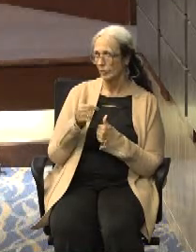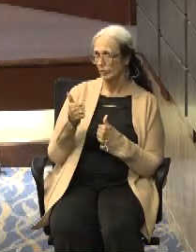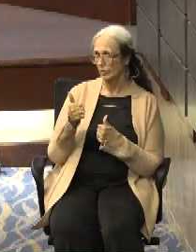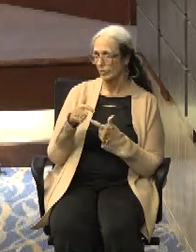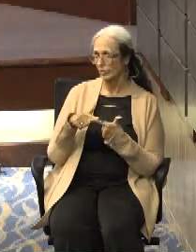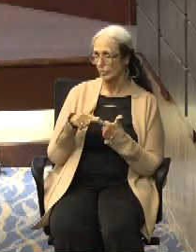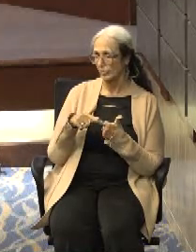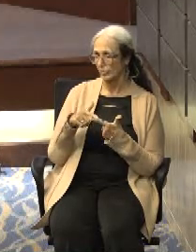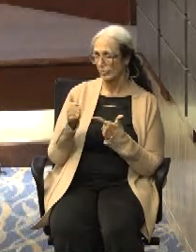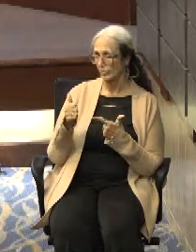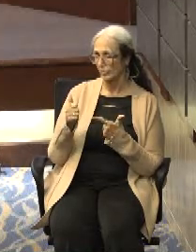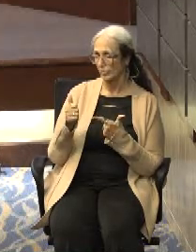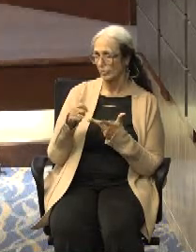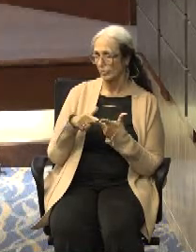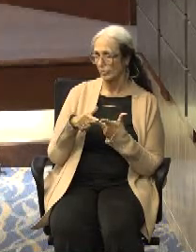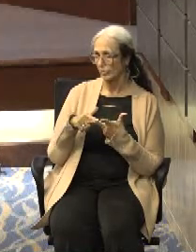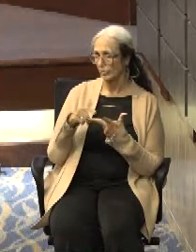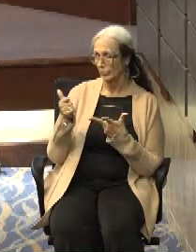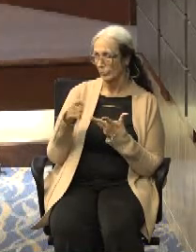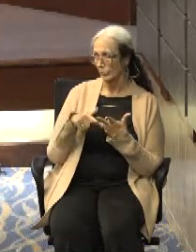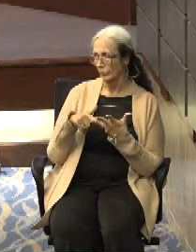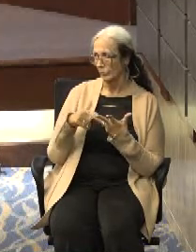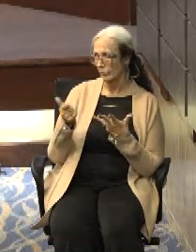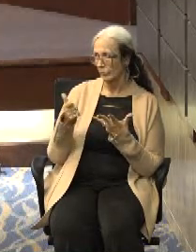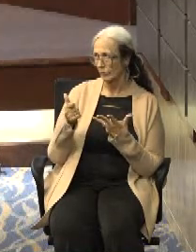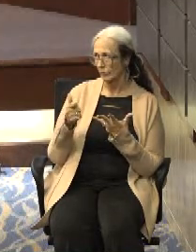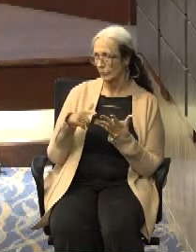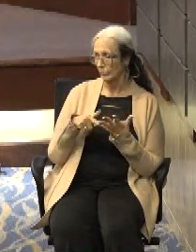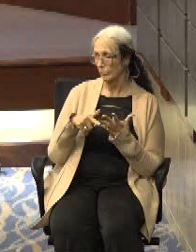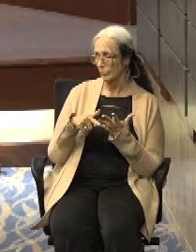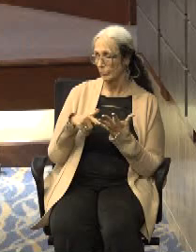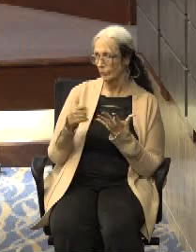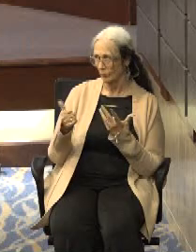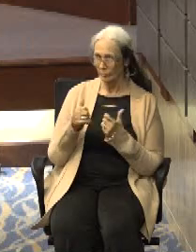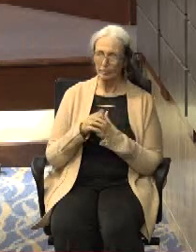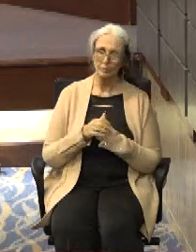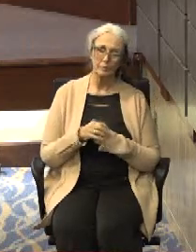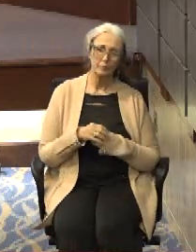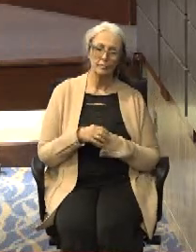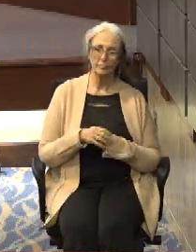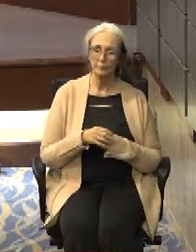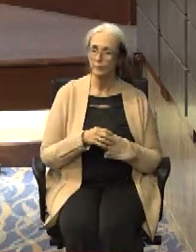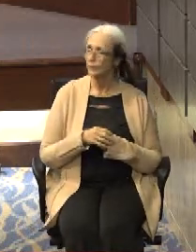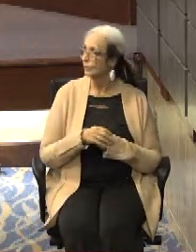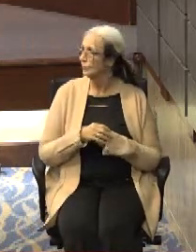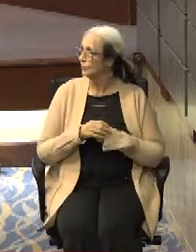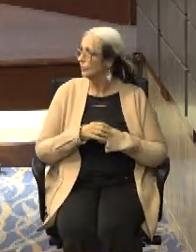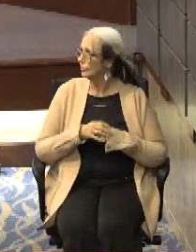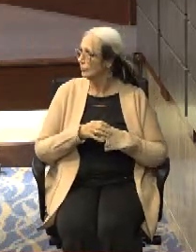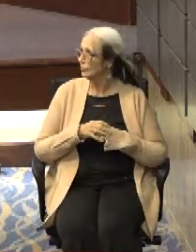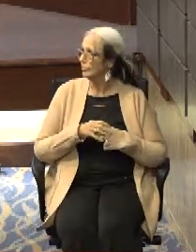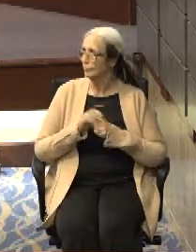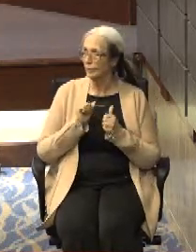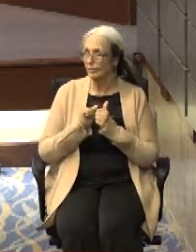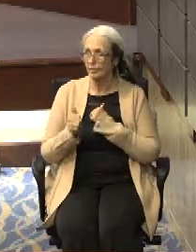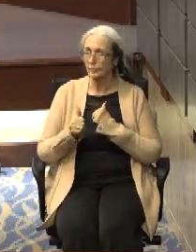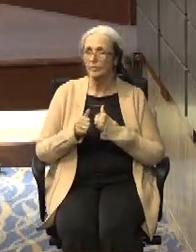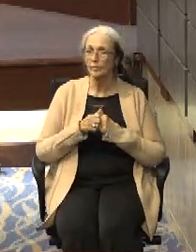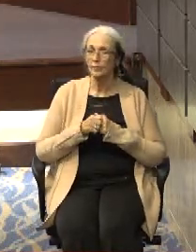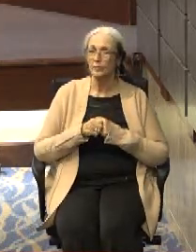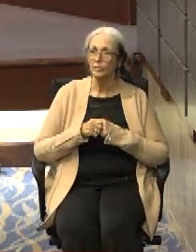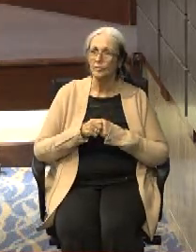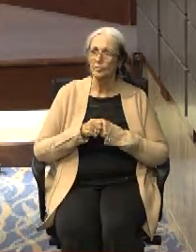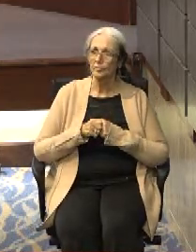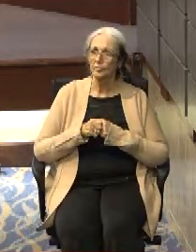Barefield? Yes. Rodriguez? Aye. Holmes? Aye. Ewing? Yes. Meek? Yes. That motion carries. Next is the hearing